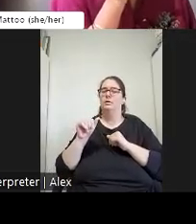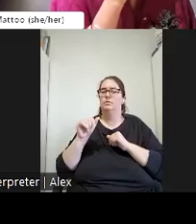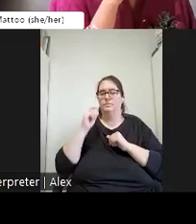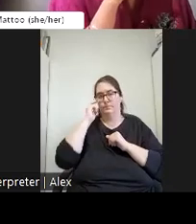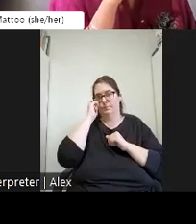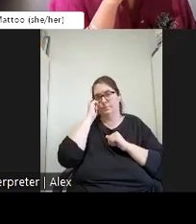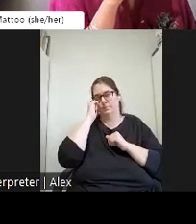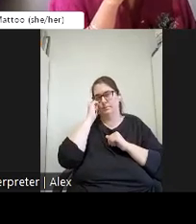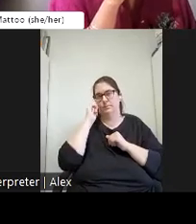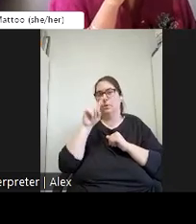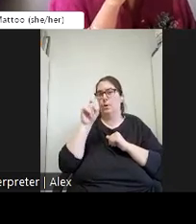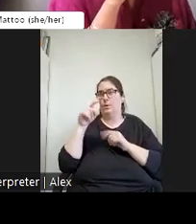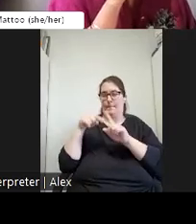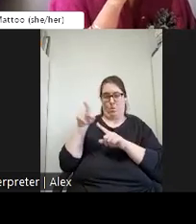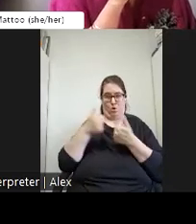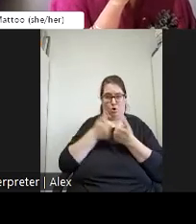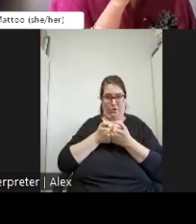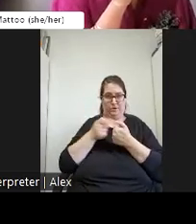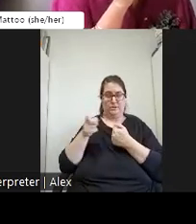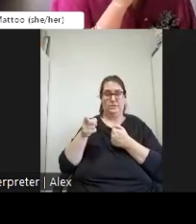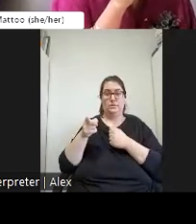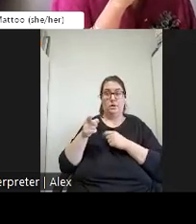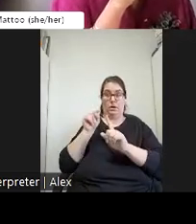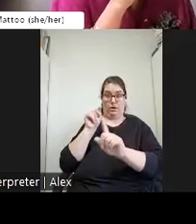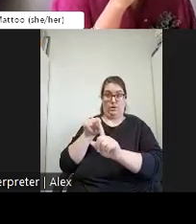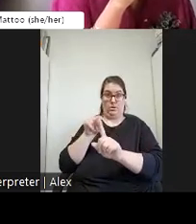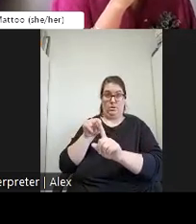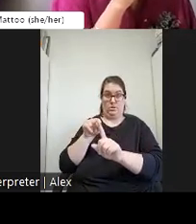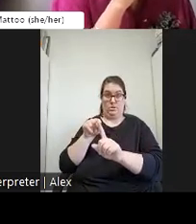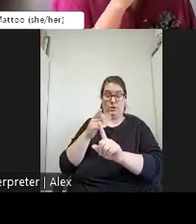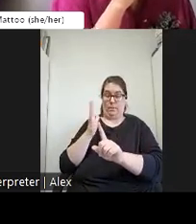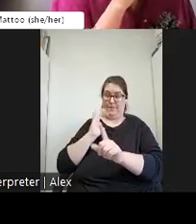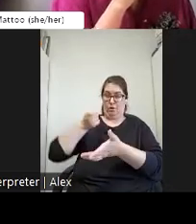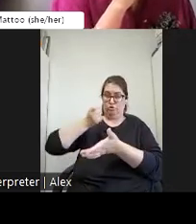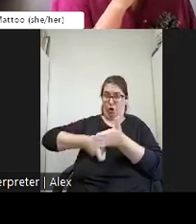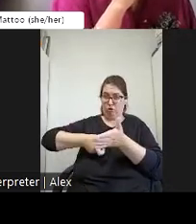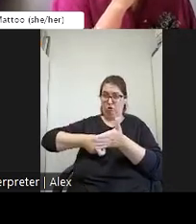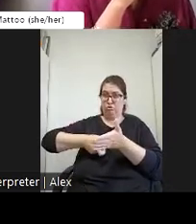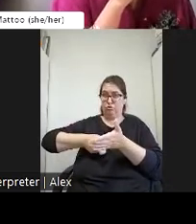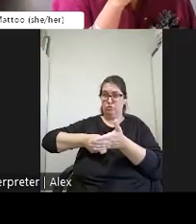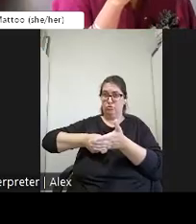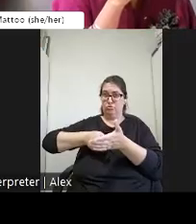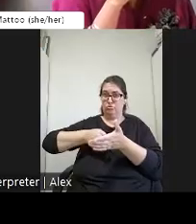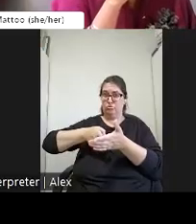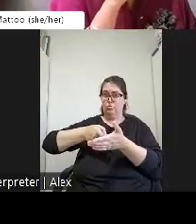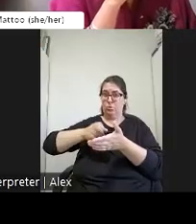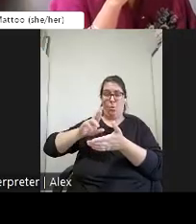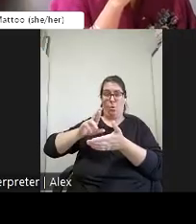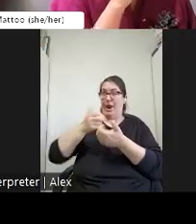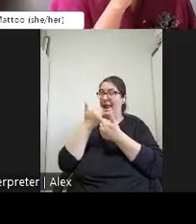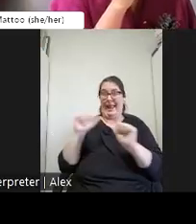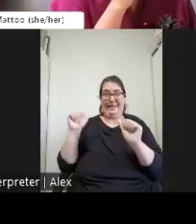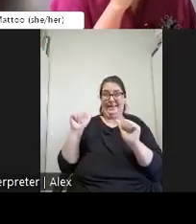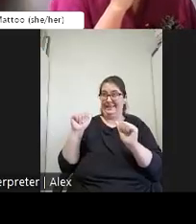around your girlfriend, which is that has she been ever charged or released on any conditions